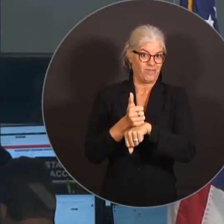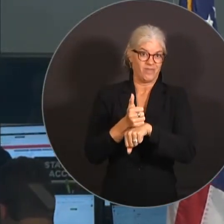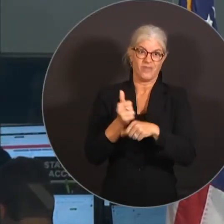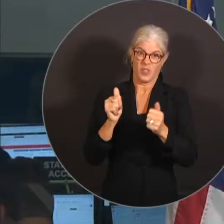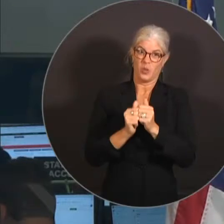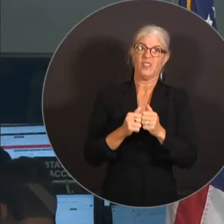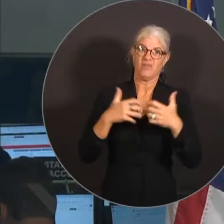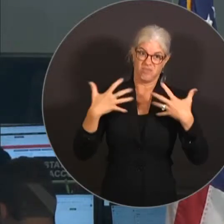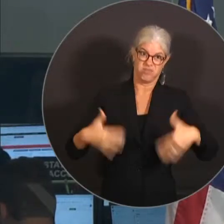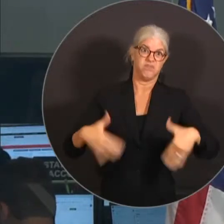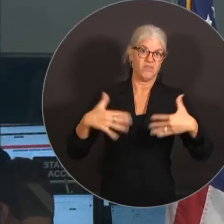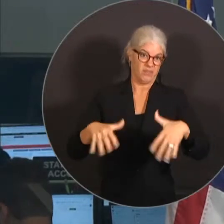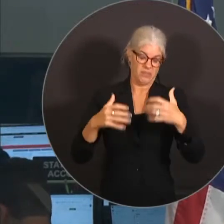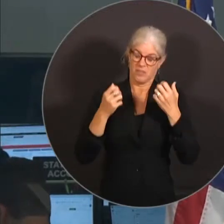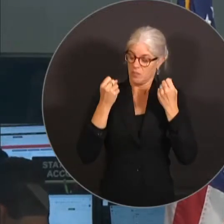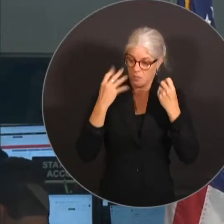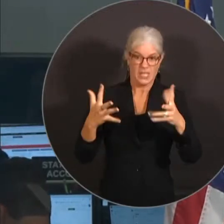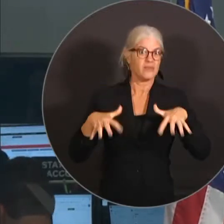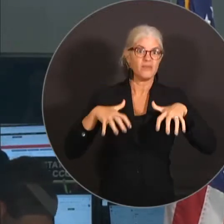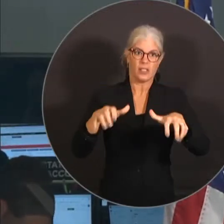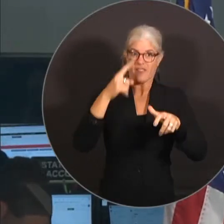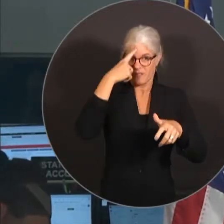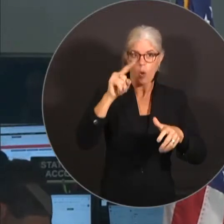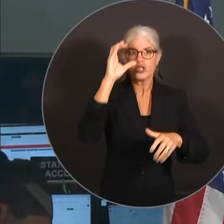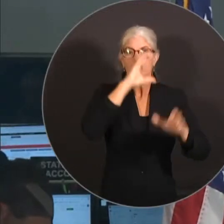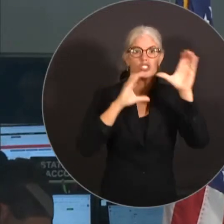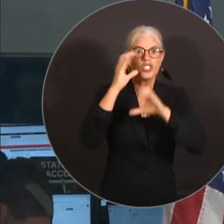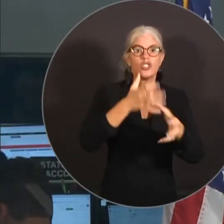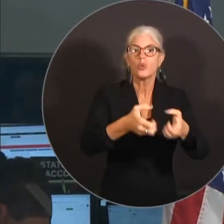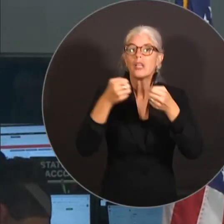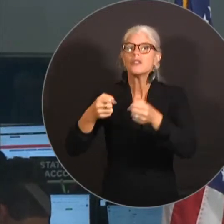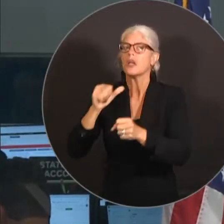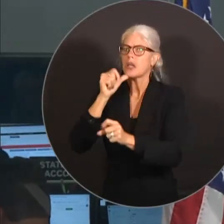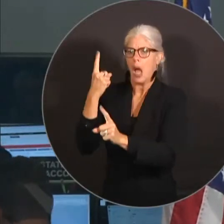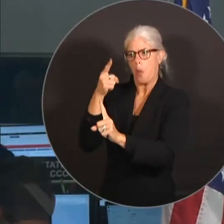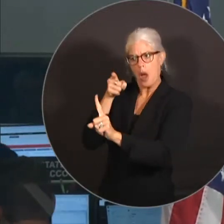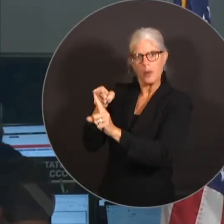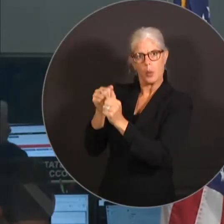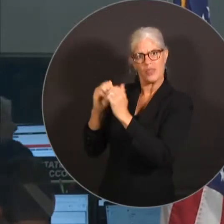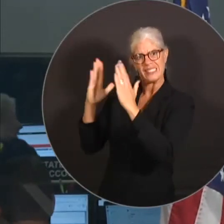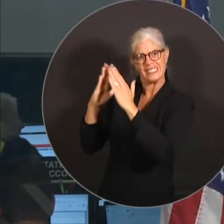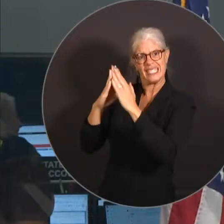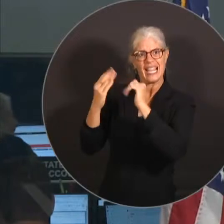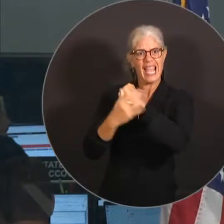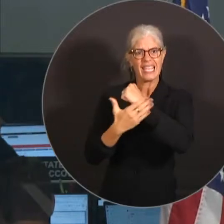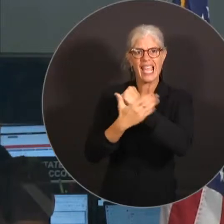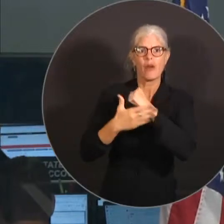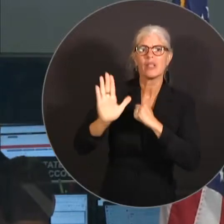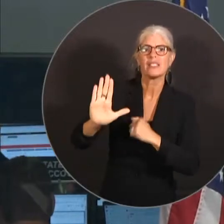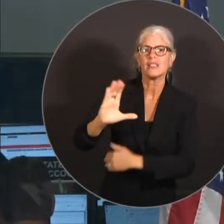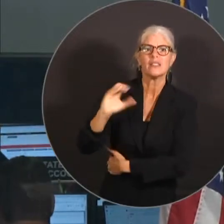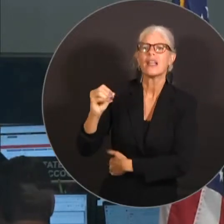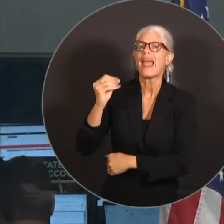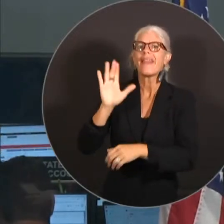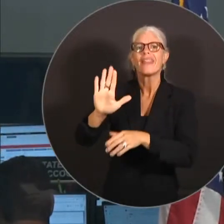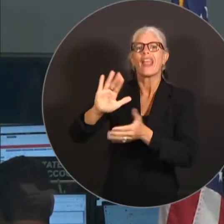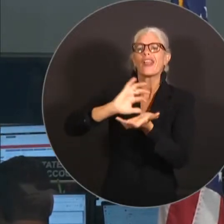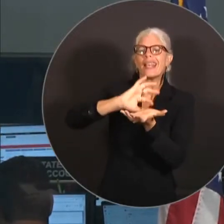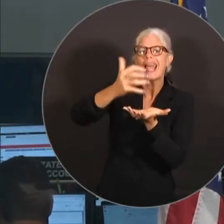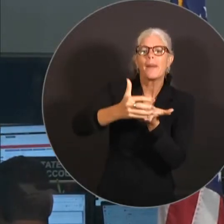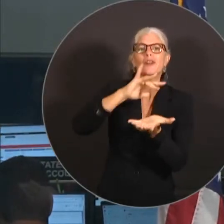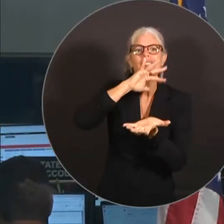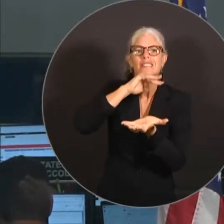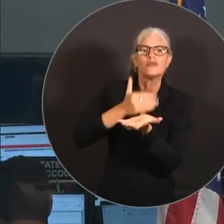rescue assets, not just with the cities and counties and their considerable resources, all the state assets for our